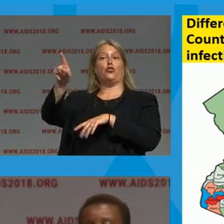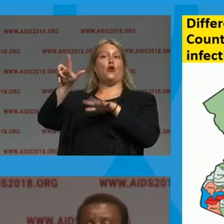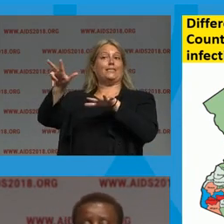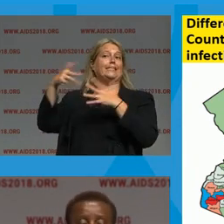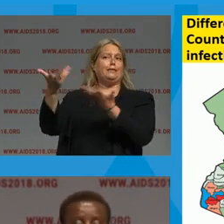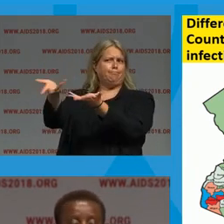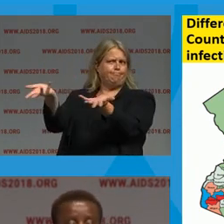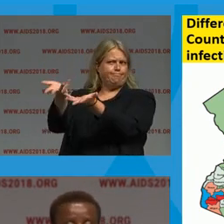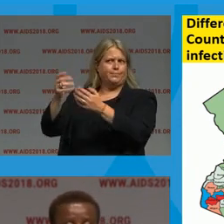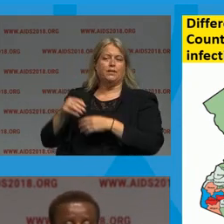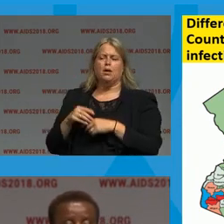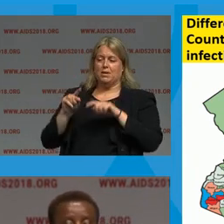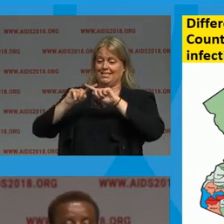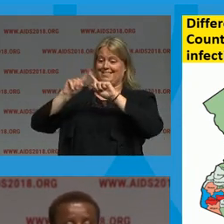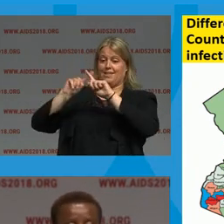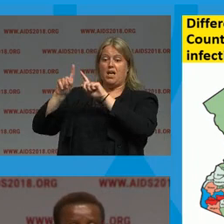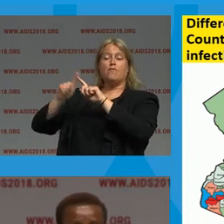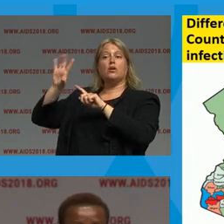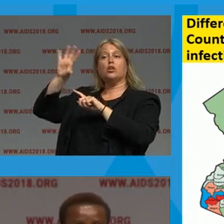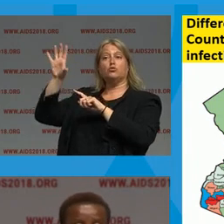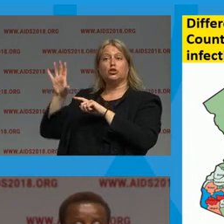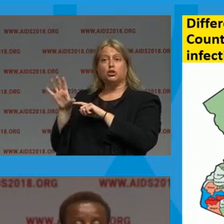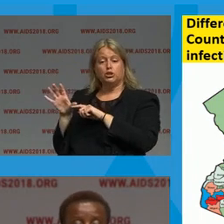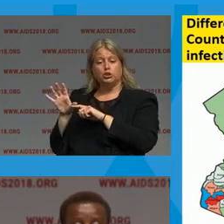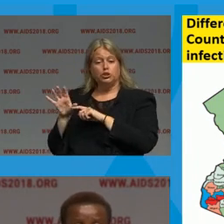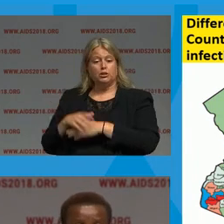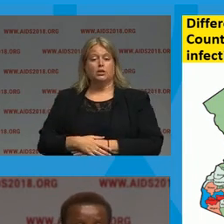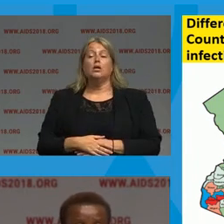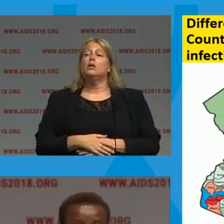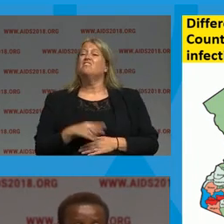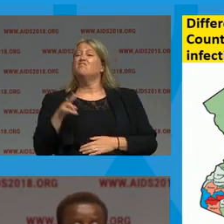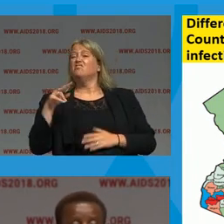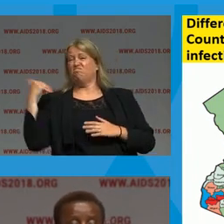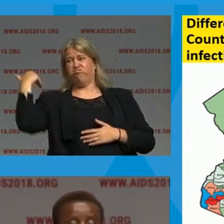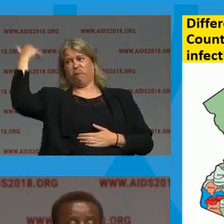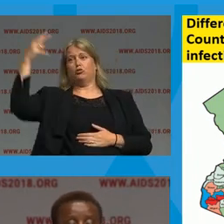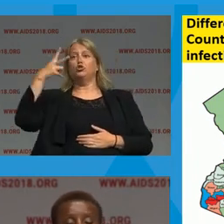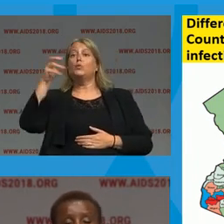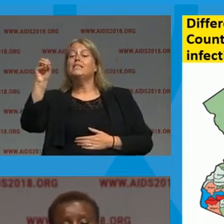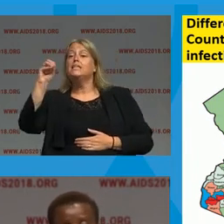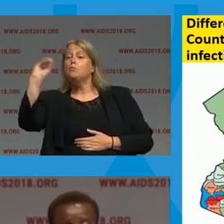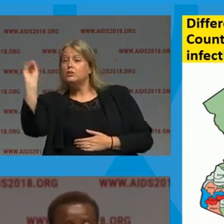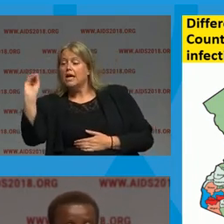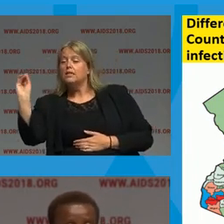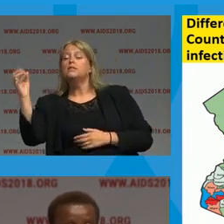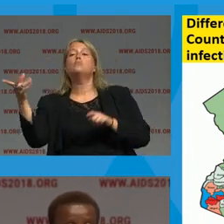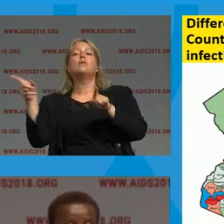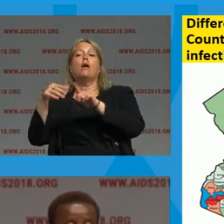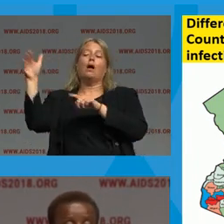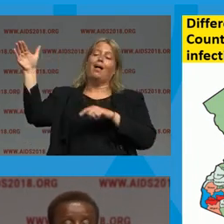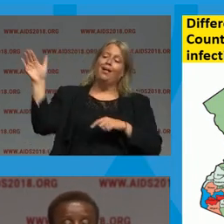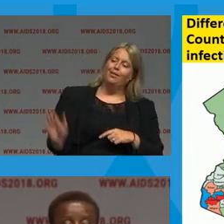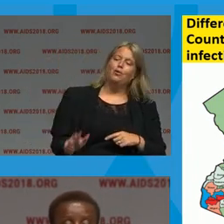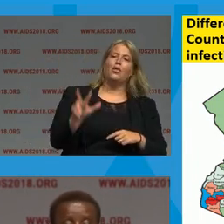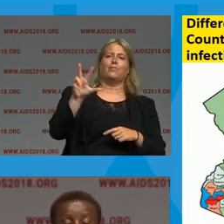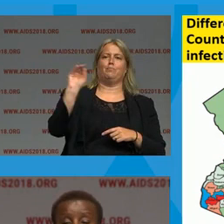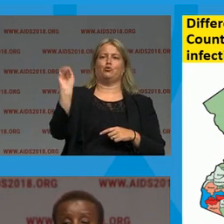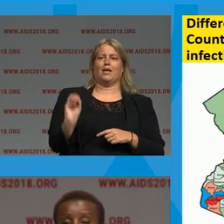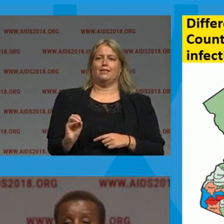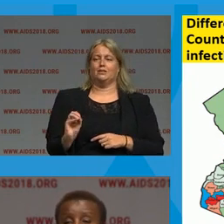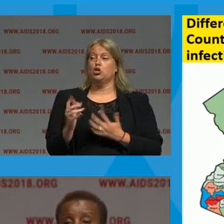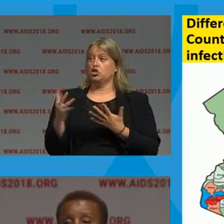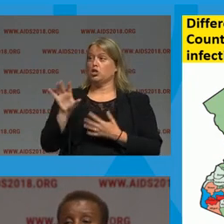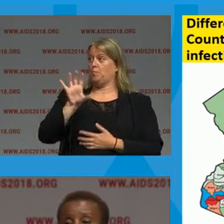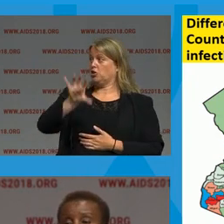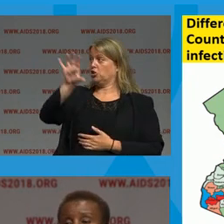by the different counties, which ranged from as high as 20% to as low as 3%, with some counties having